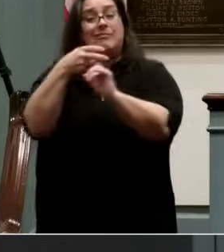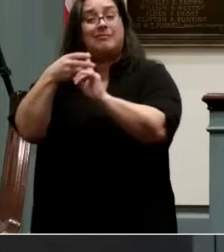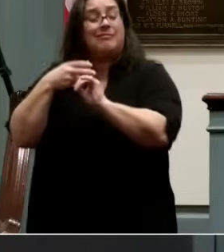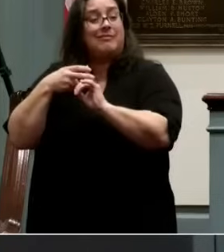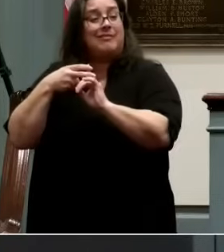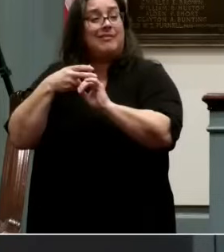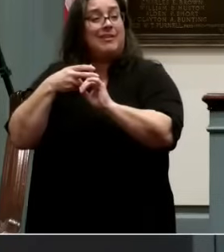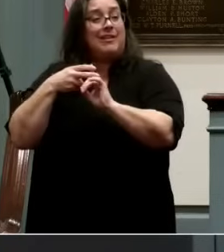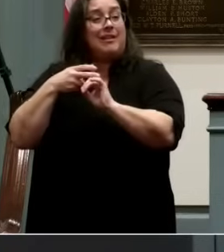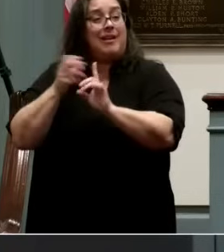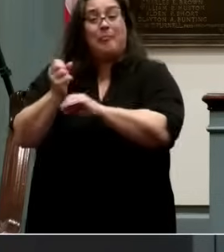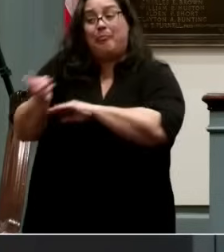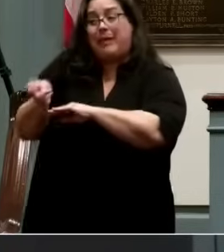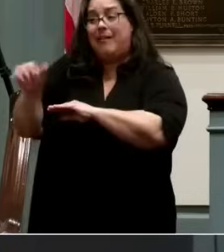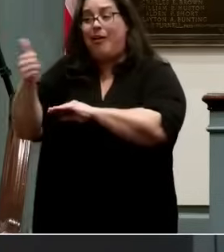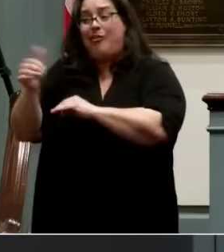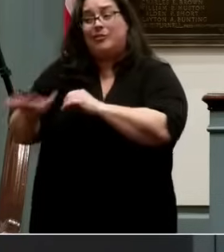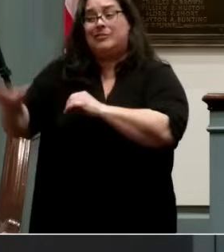surrounding states.